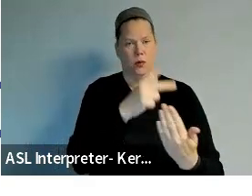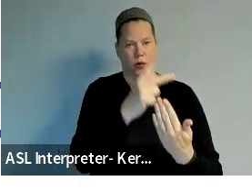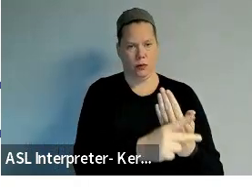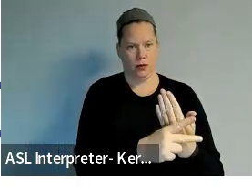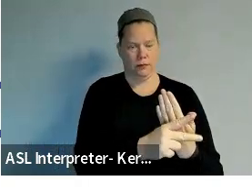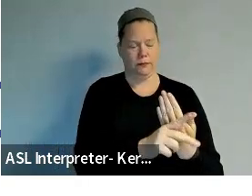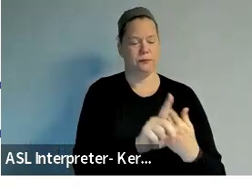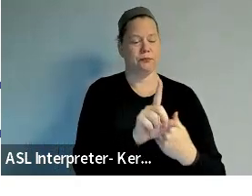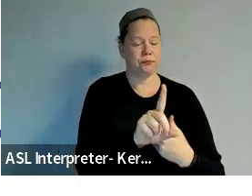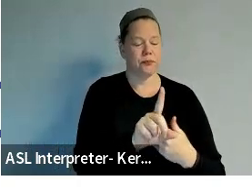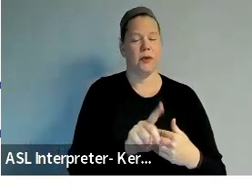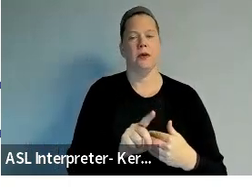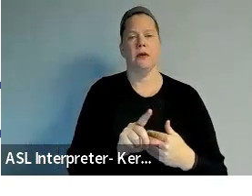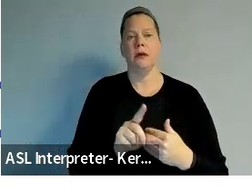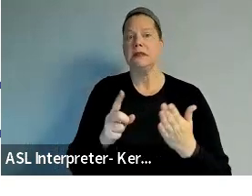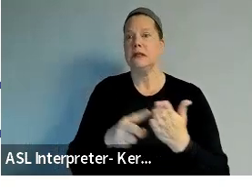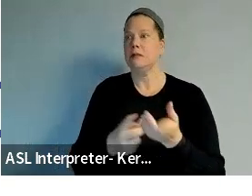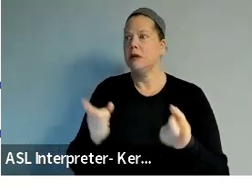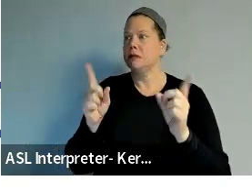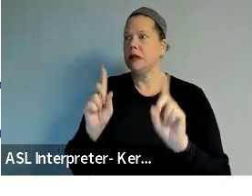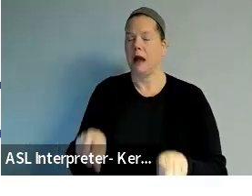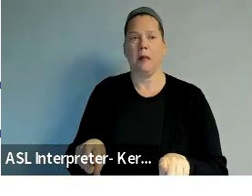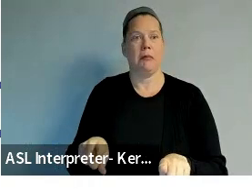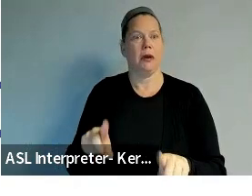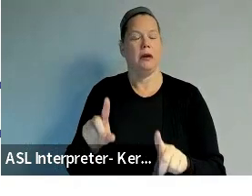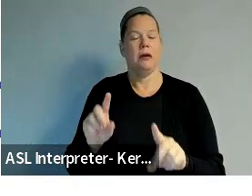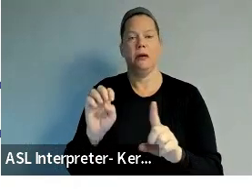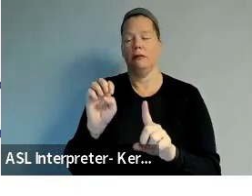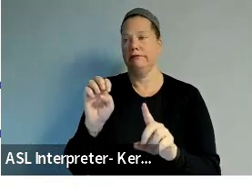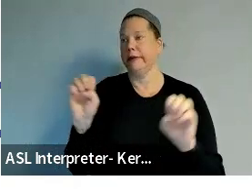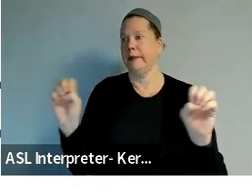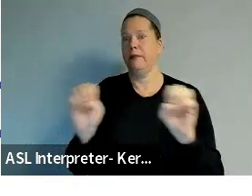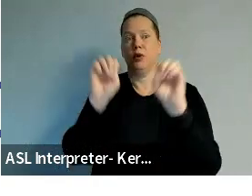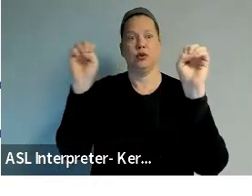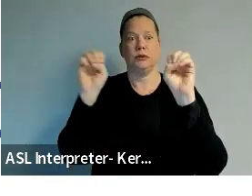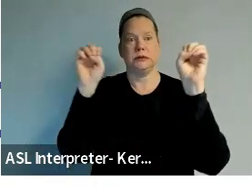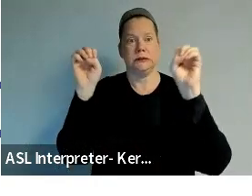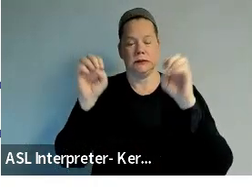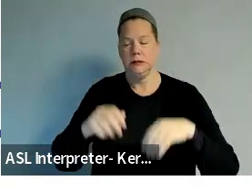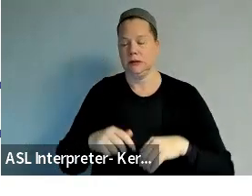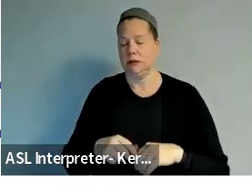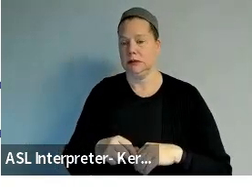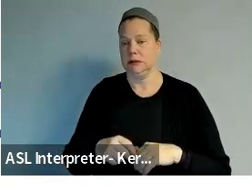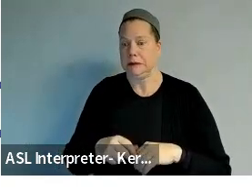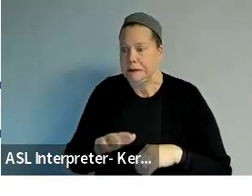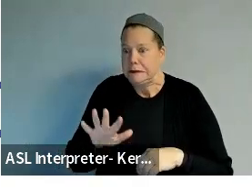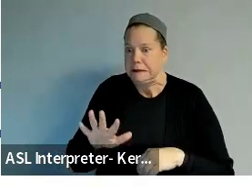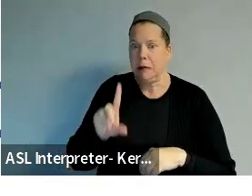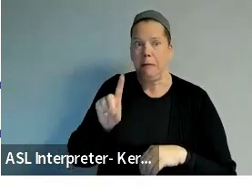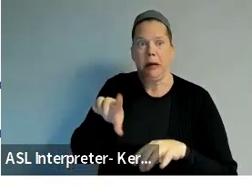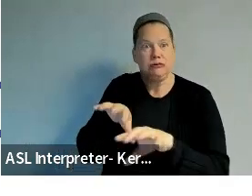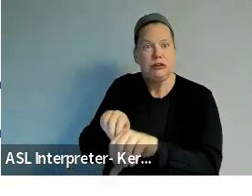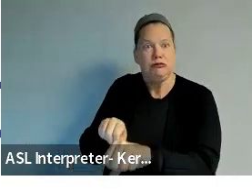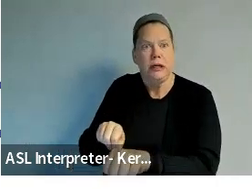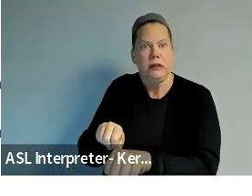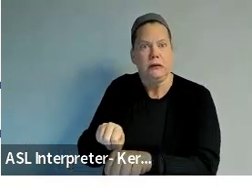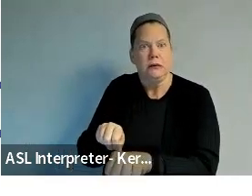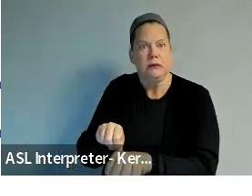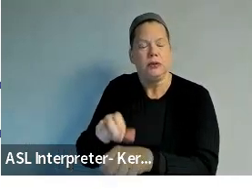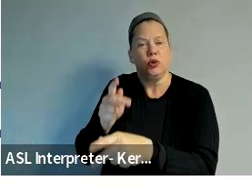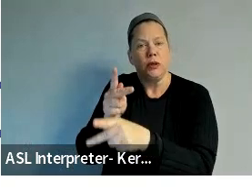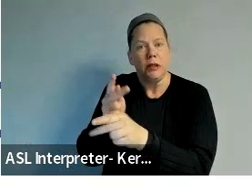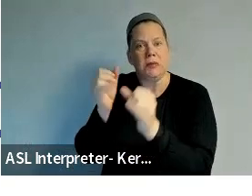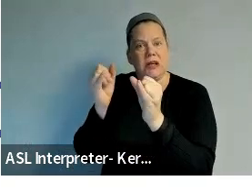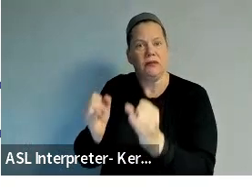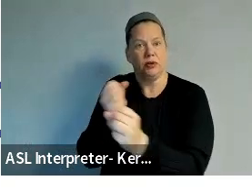However, there may be rare emergency situations in which restraints are applied to safeguard